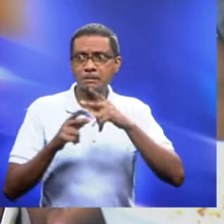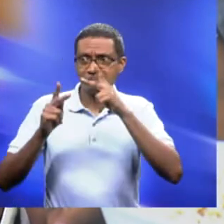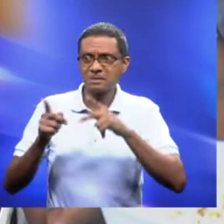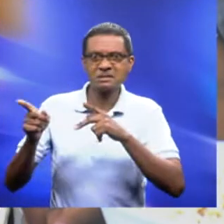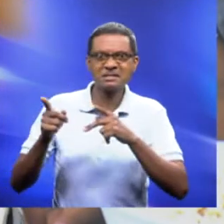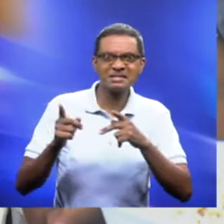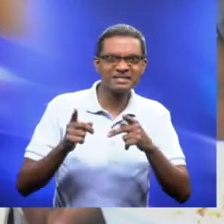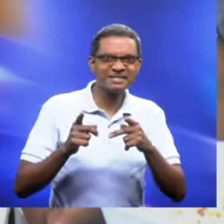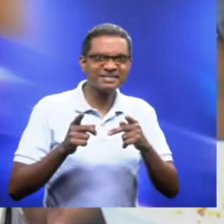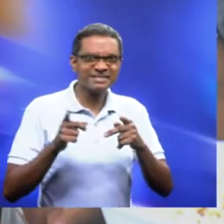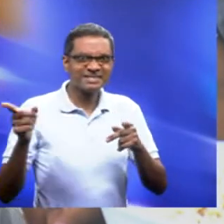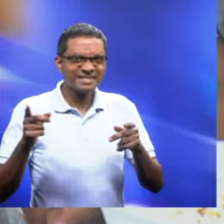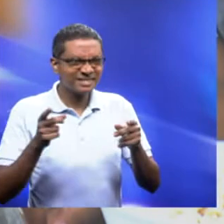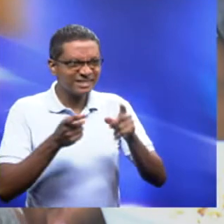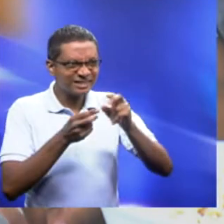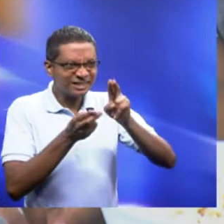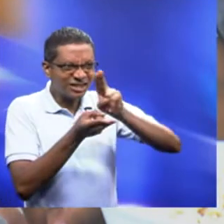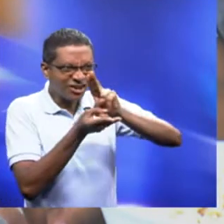system by